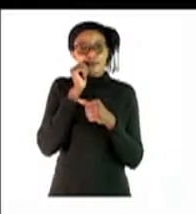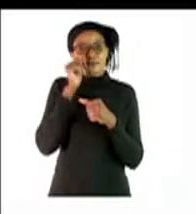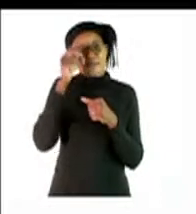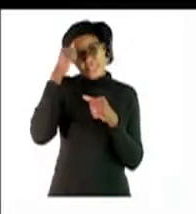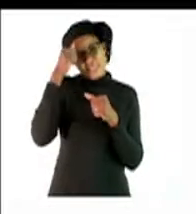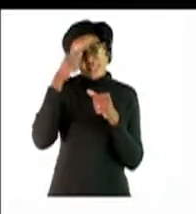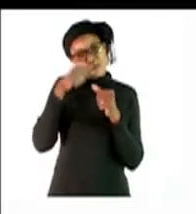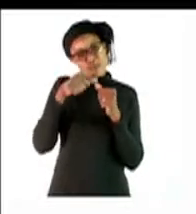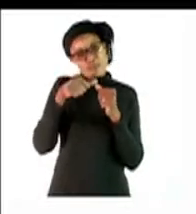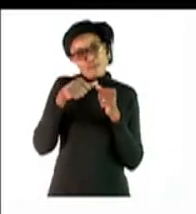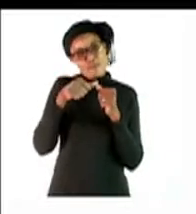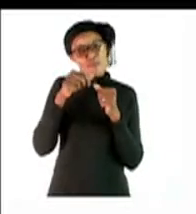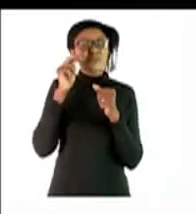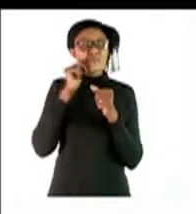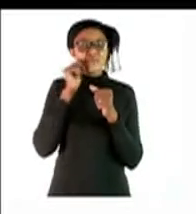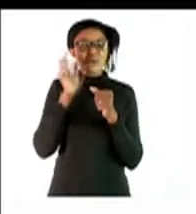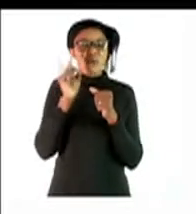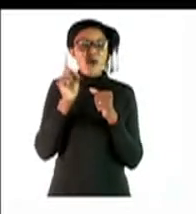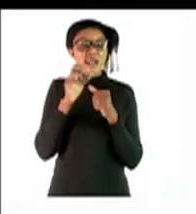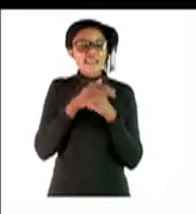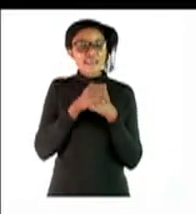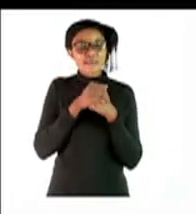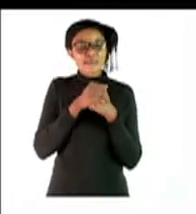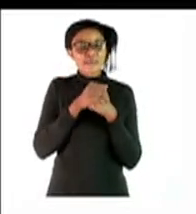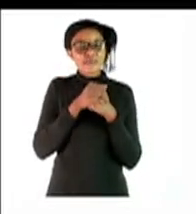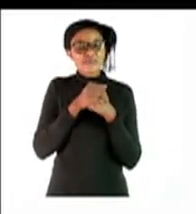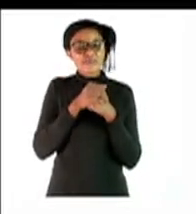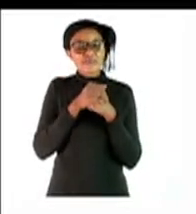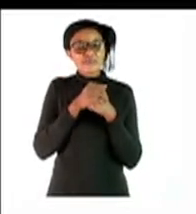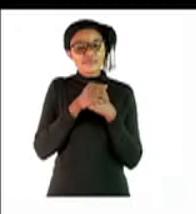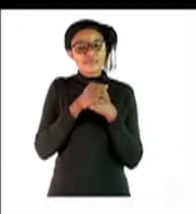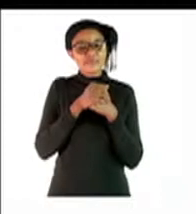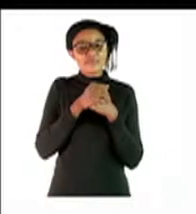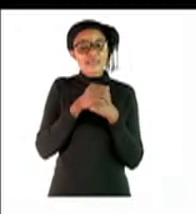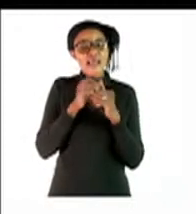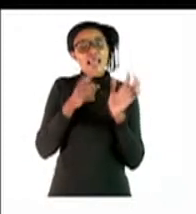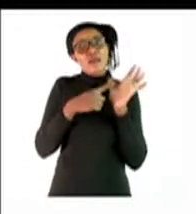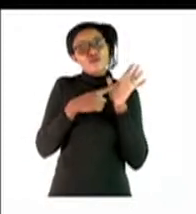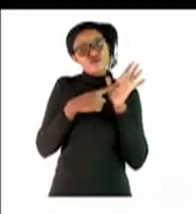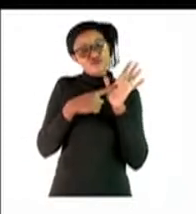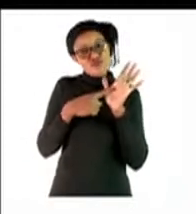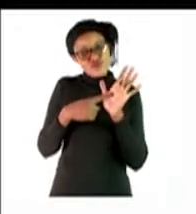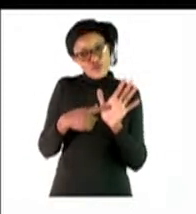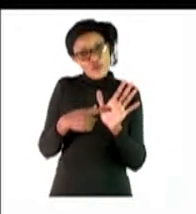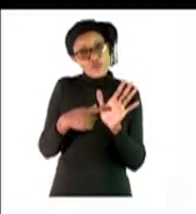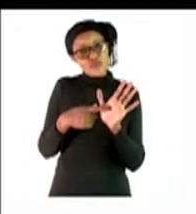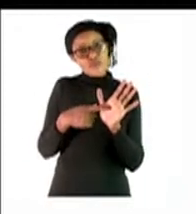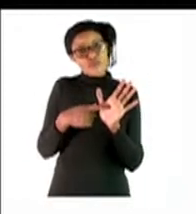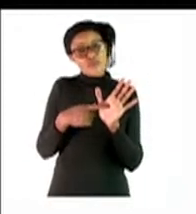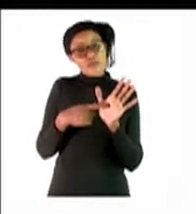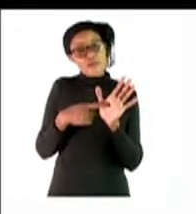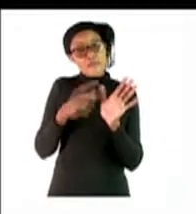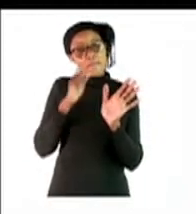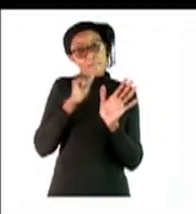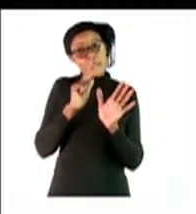remember what is nouns? Nouns identifies